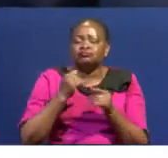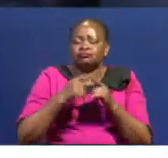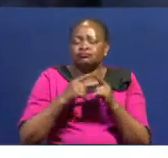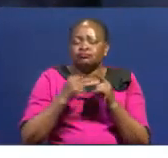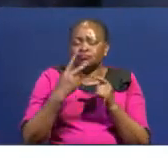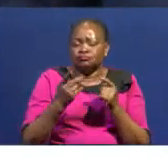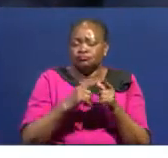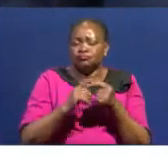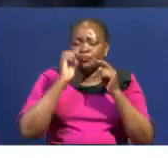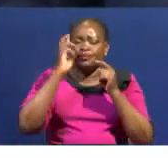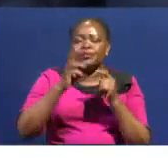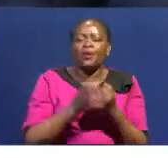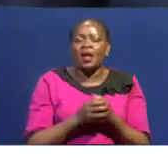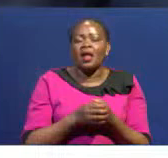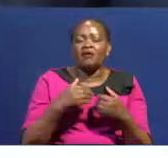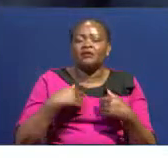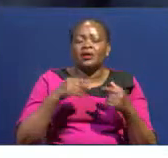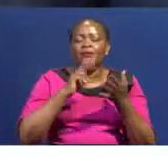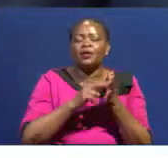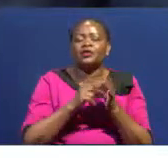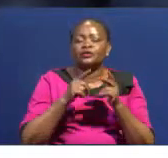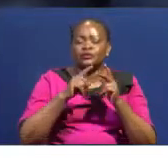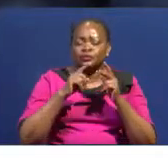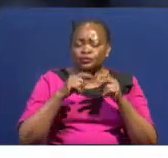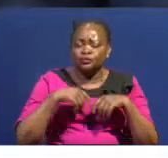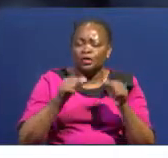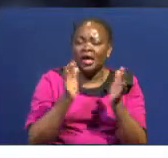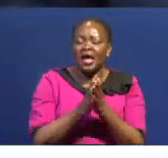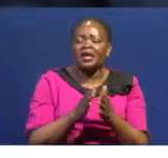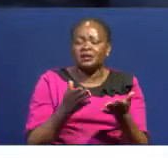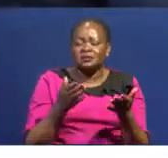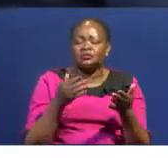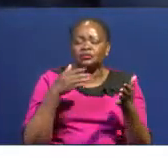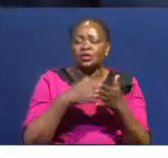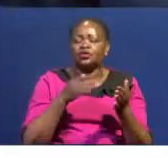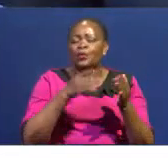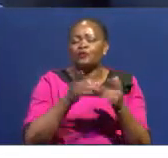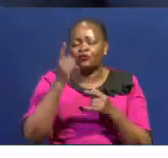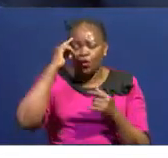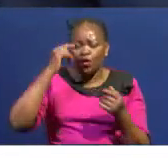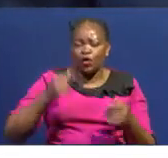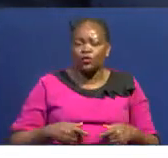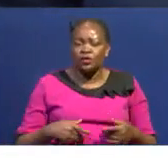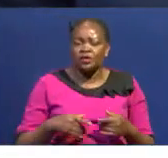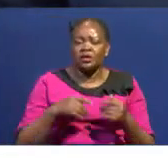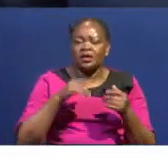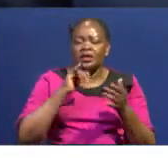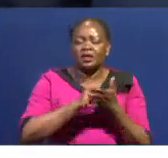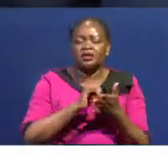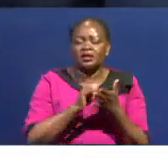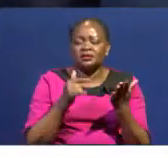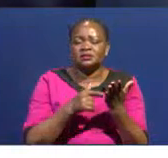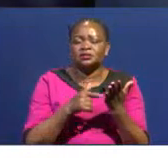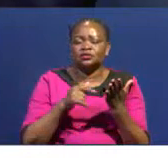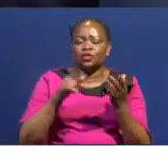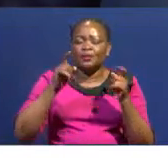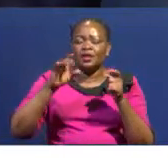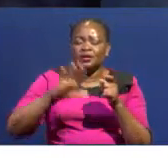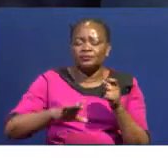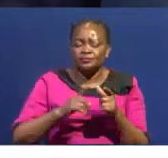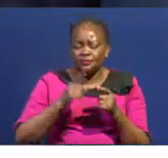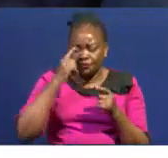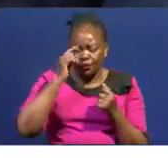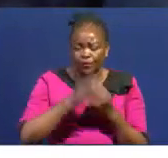there, we'll be able to have this project to take up, unlocking huge opportunities for our young people in the digital media space,